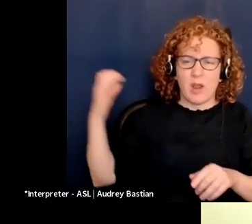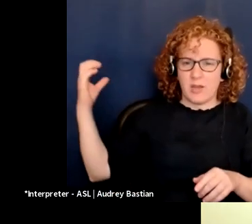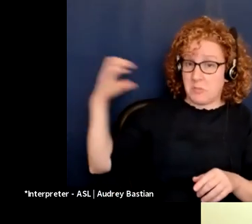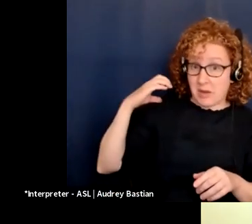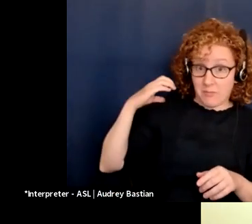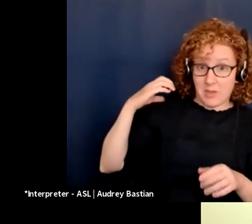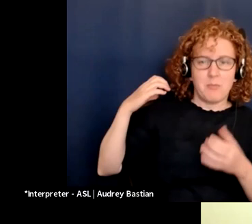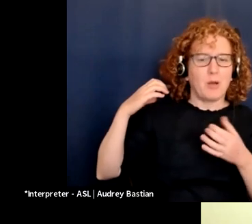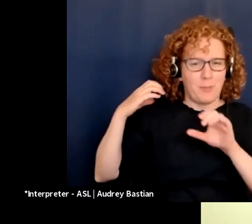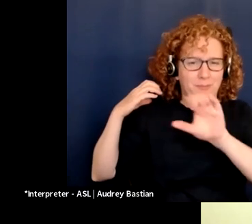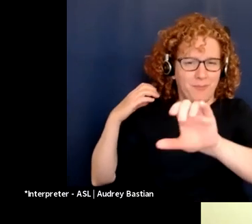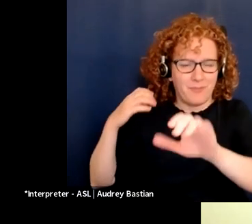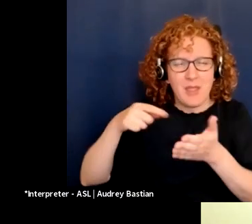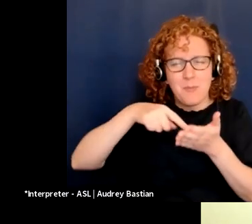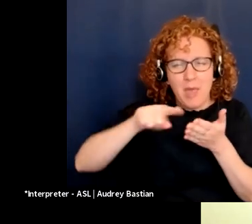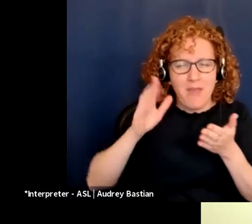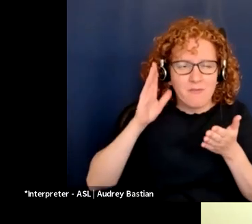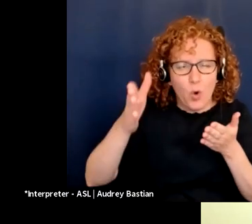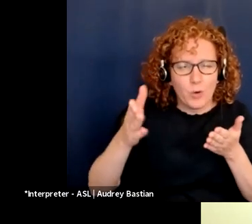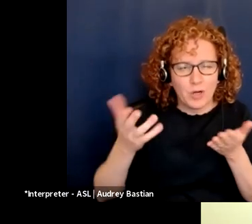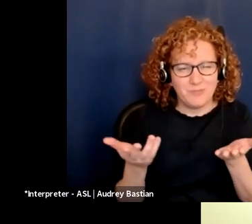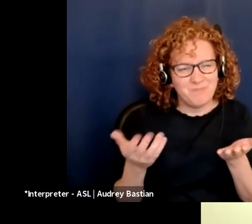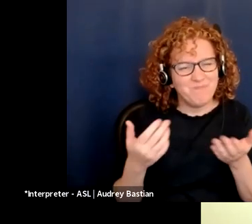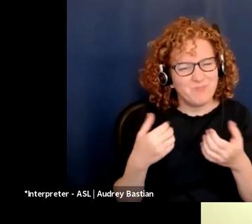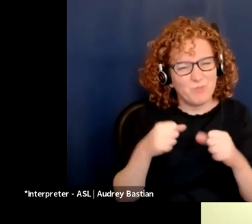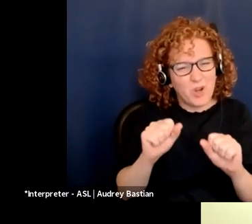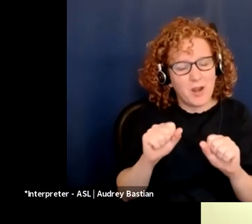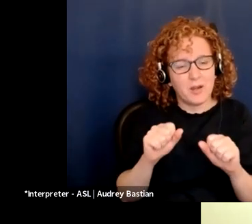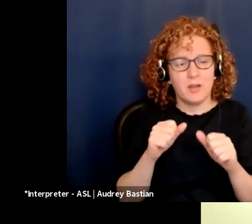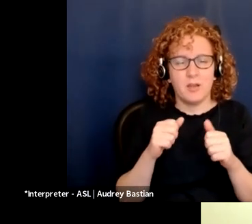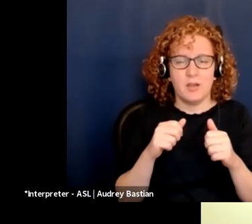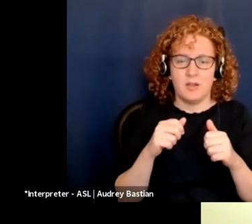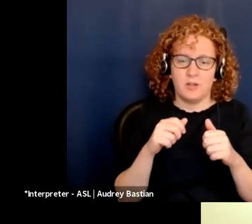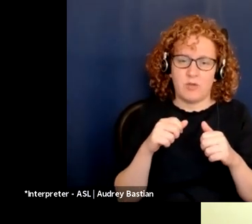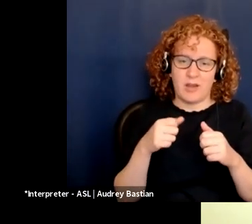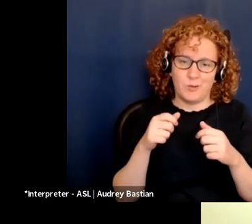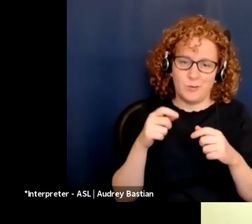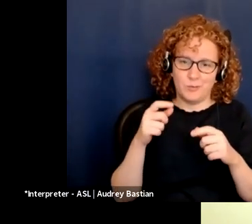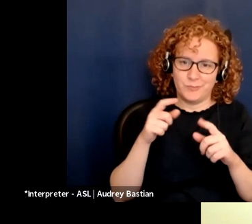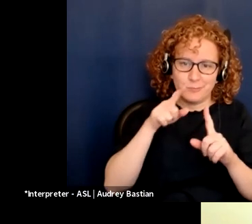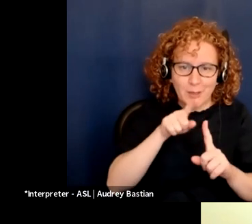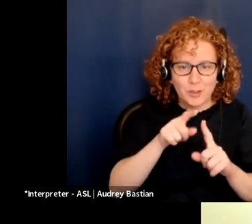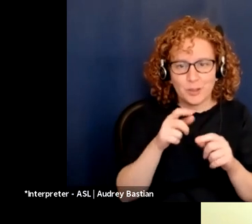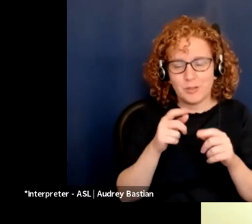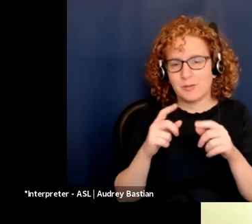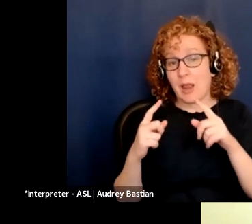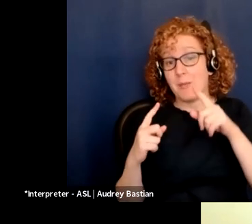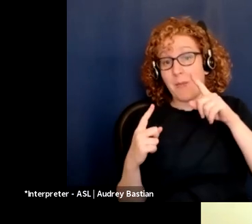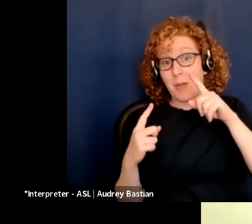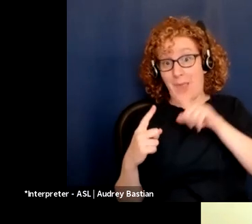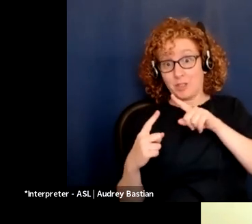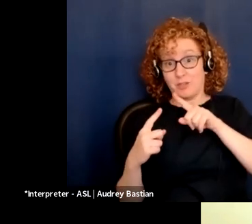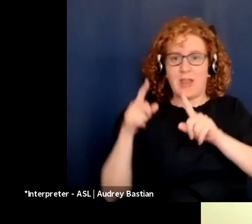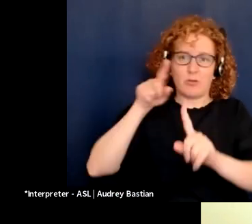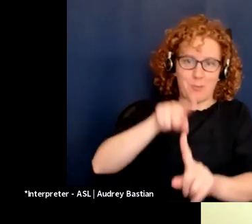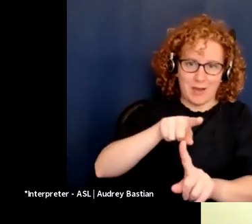the working with disabled trainees and mentoring disabled trainees and just constantly